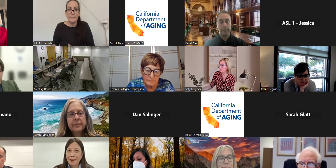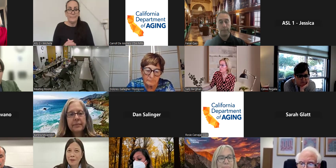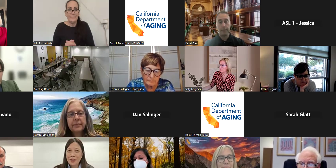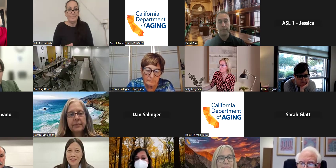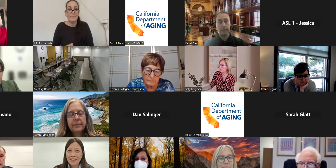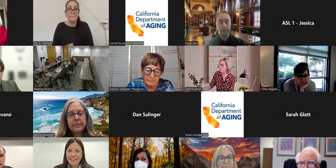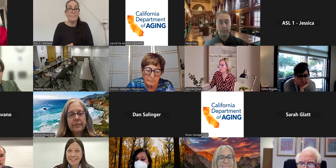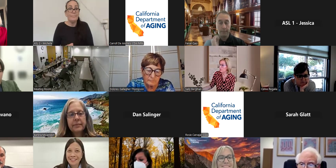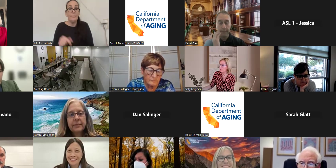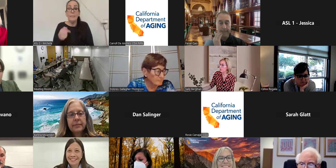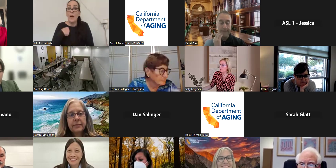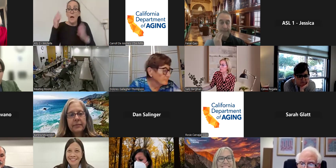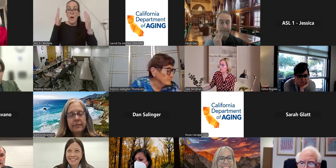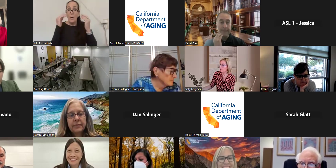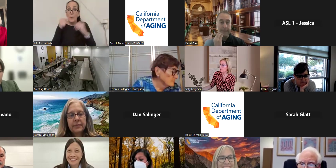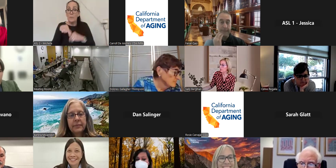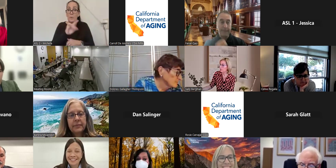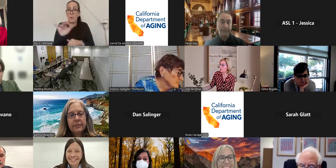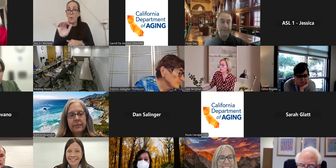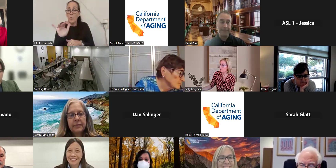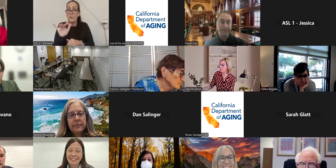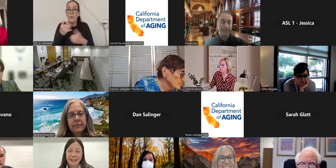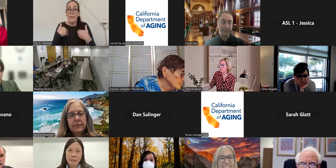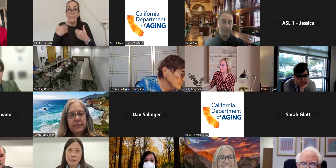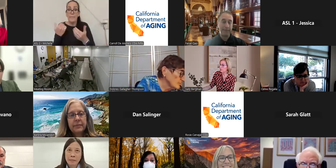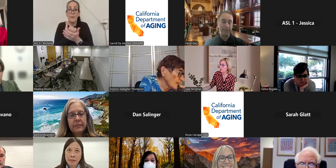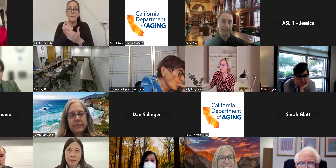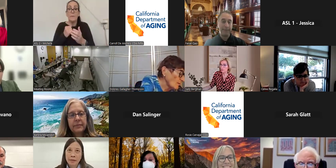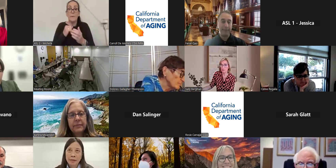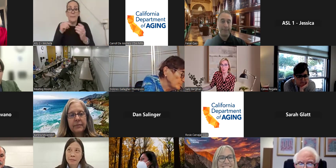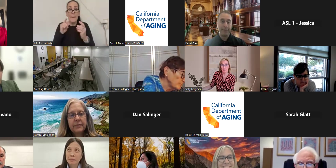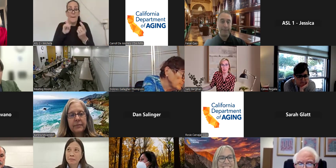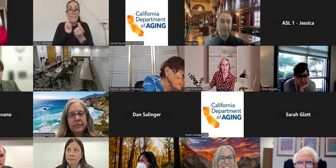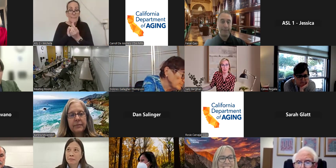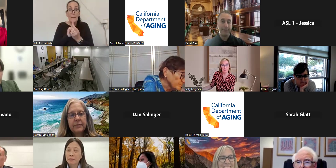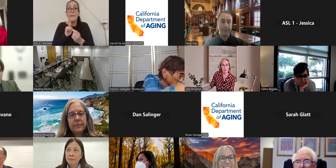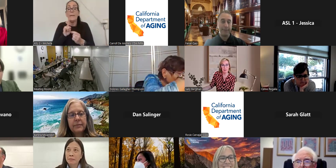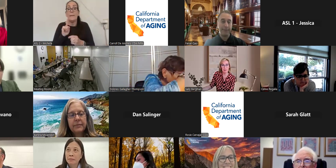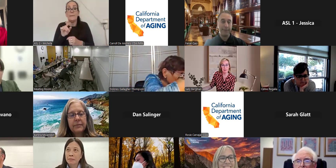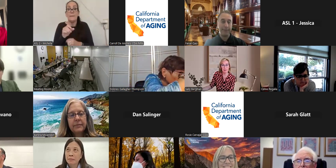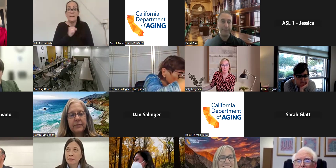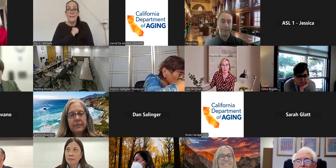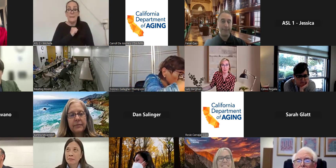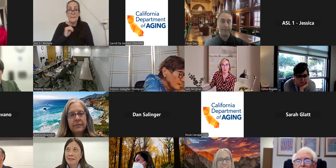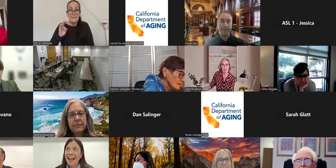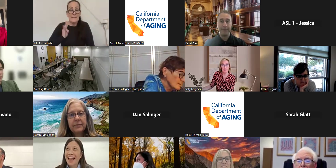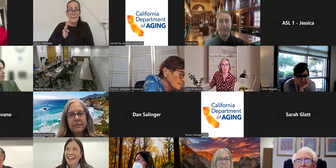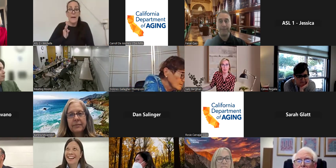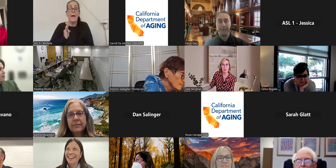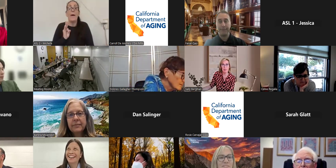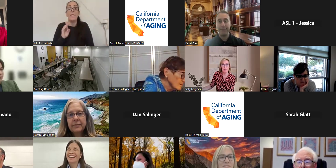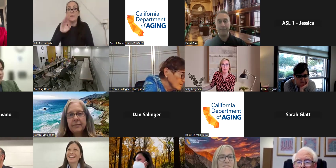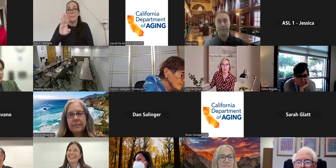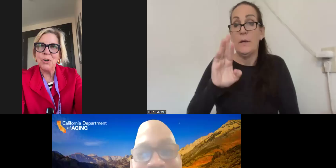I hope you've also had a chance to meet our new dedicated designated staff member, Brian, who will be leading